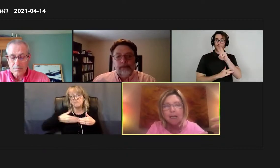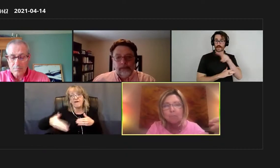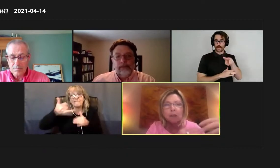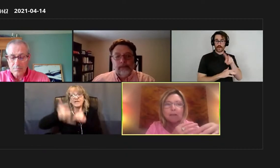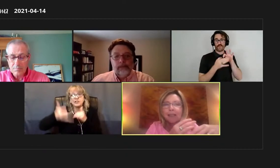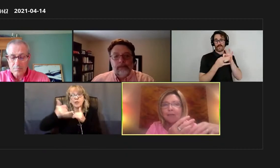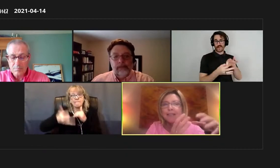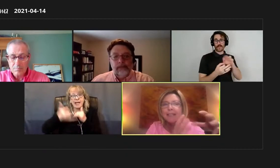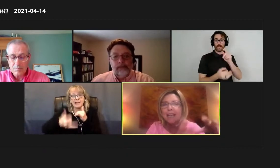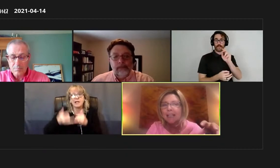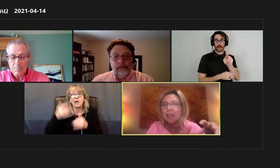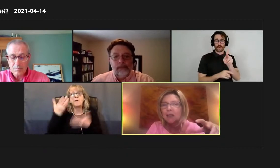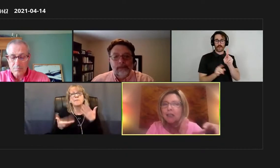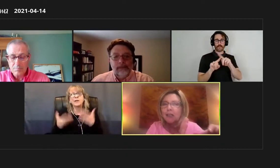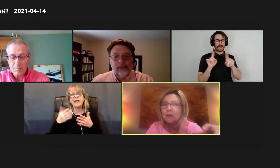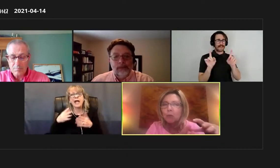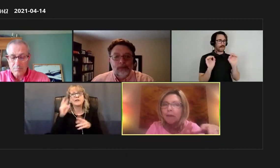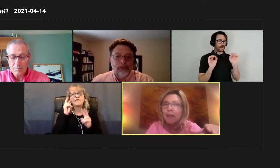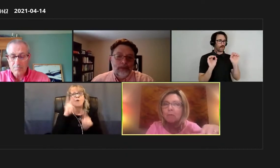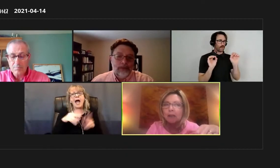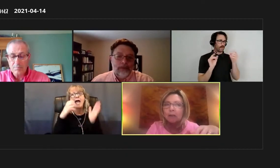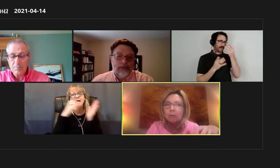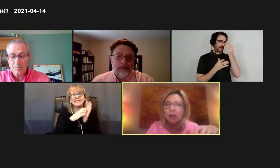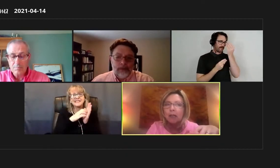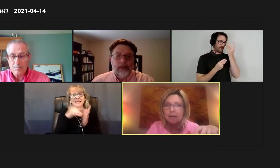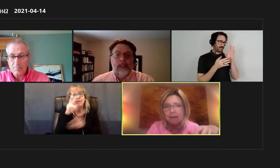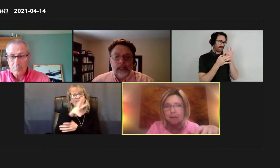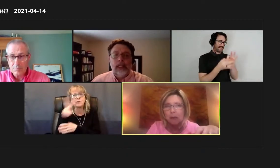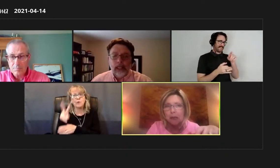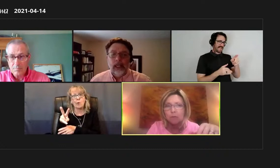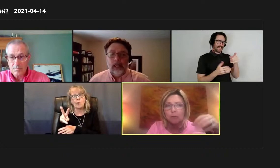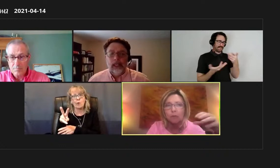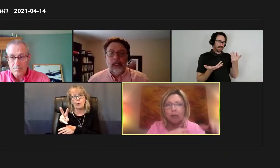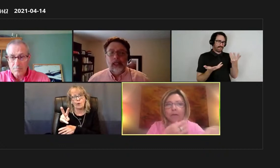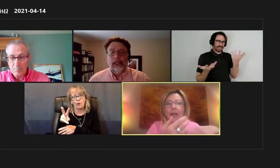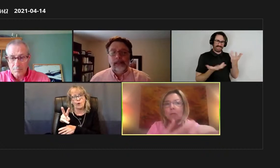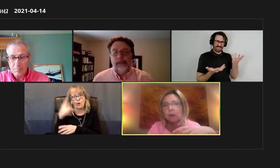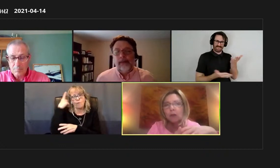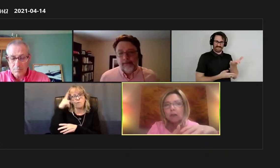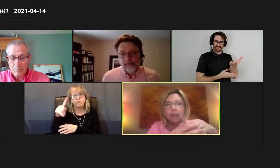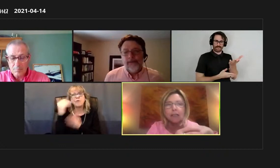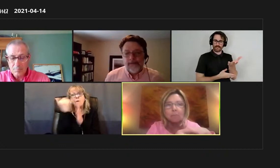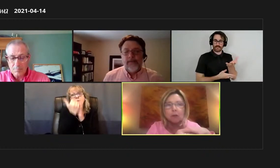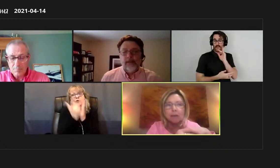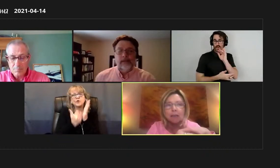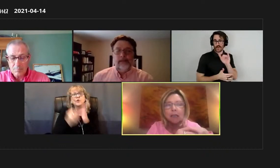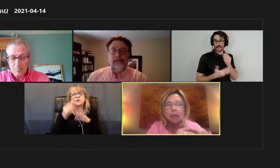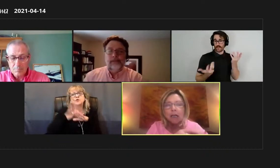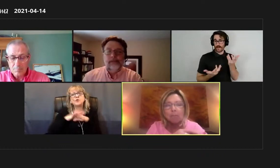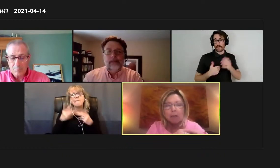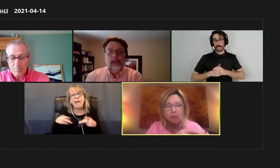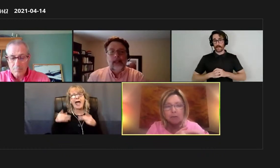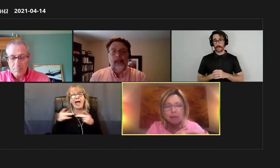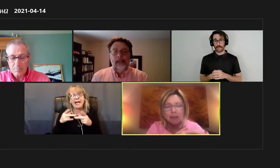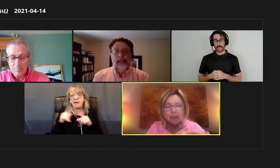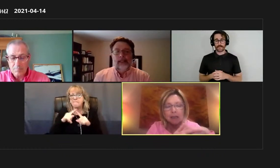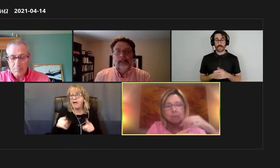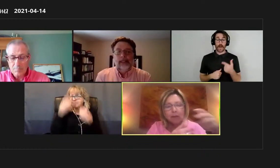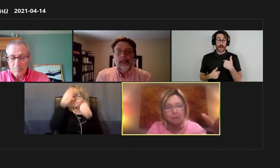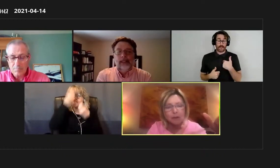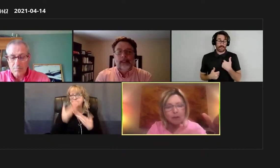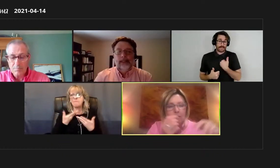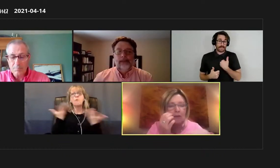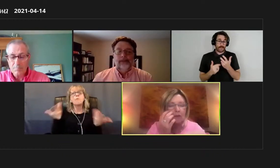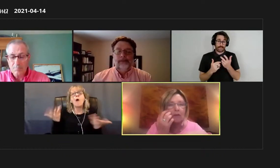perks, but you didn't give us any indication what that really is about or what that would look like. And I'm interested, and I'm